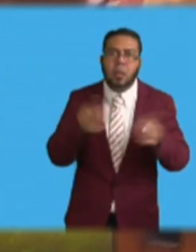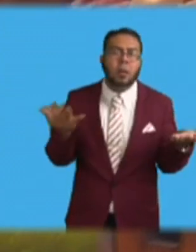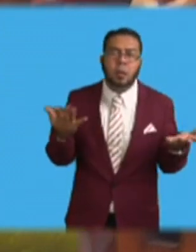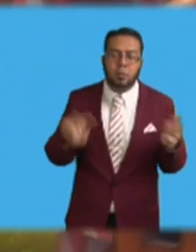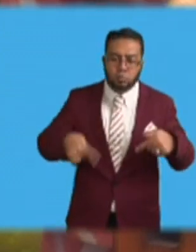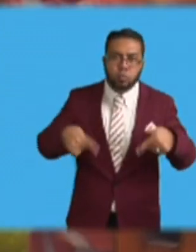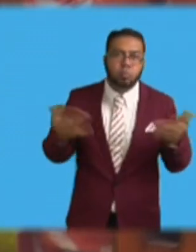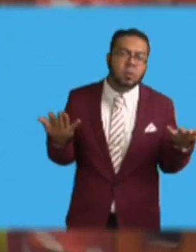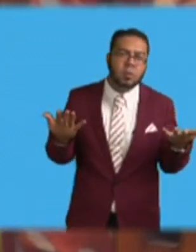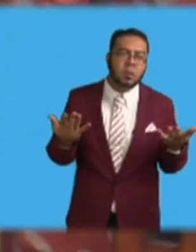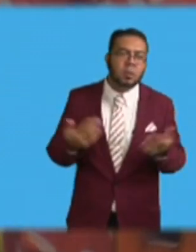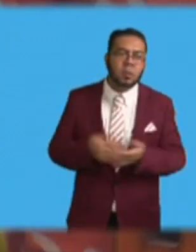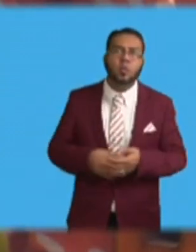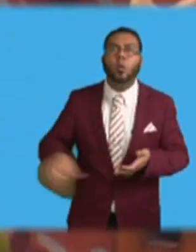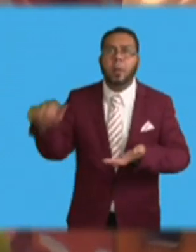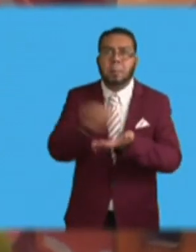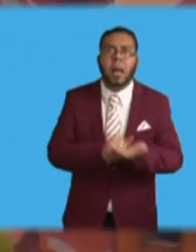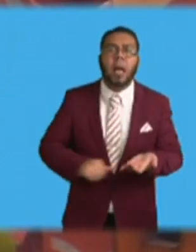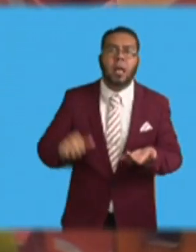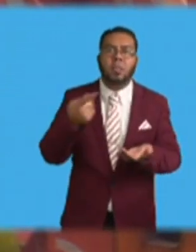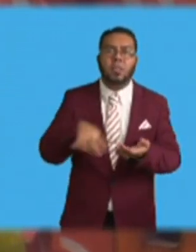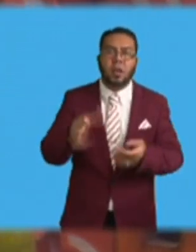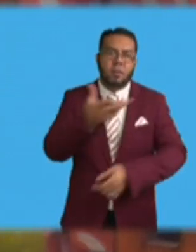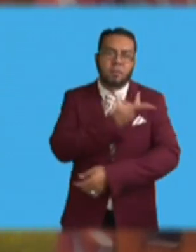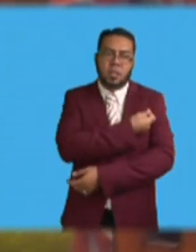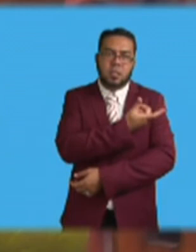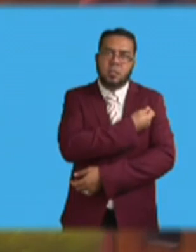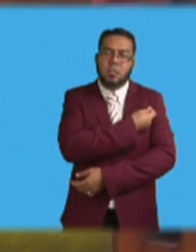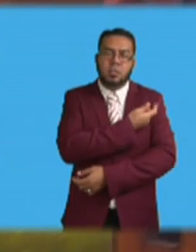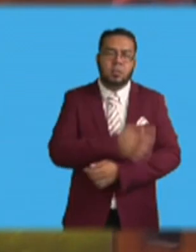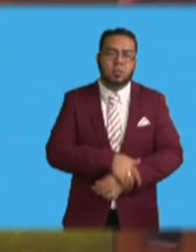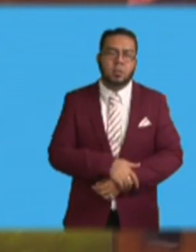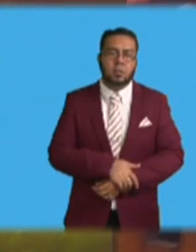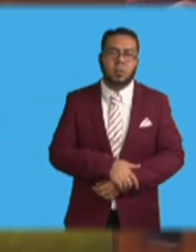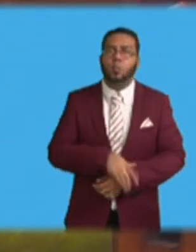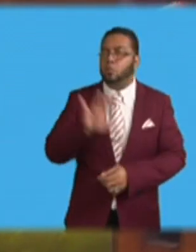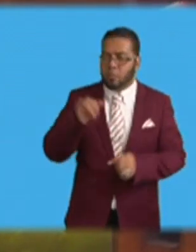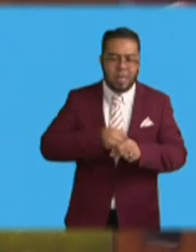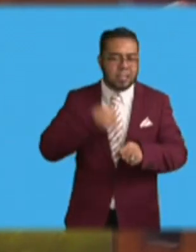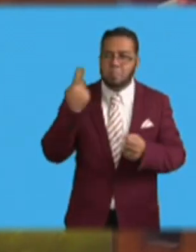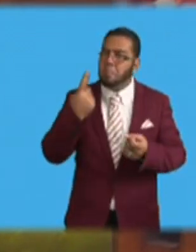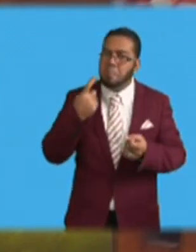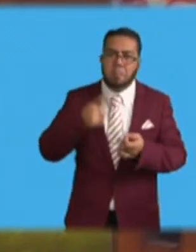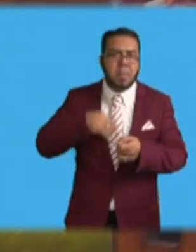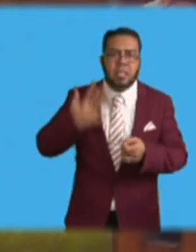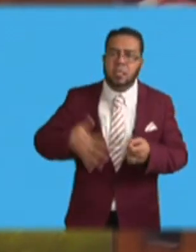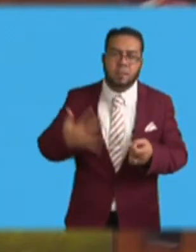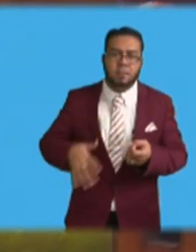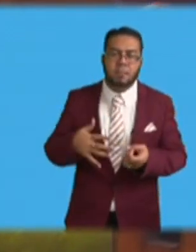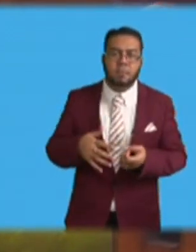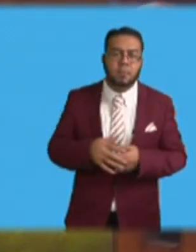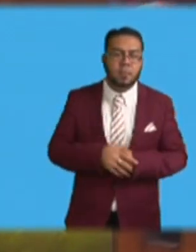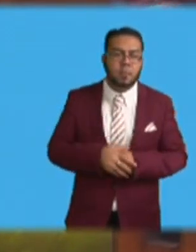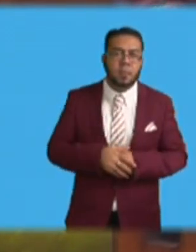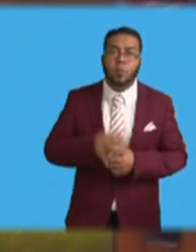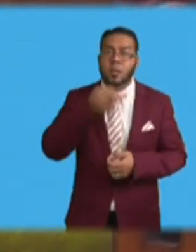lot of people to actually go and buy this vaccine from the pharmacies, which were quite expensive. So again, I appeal to the